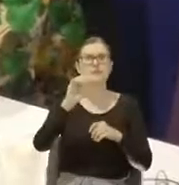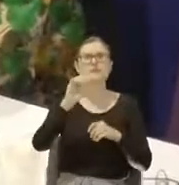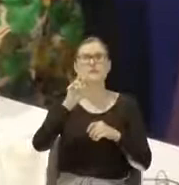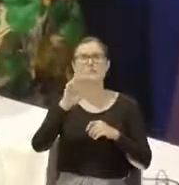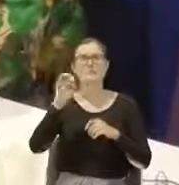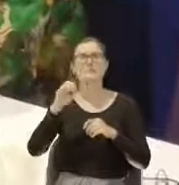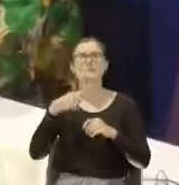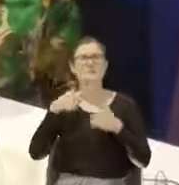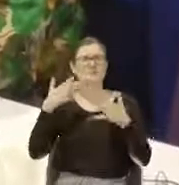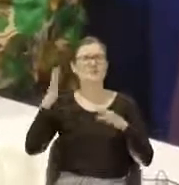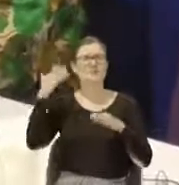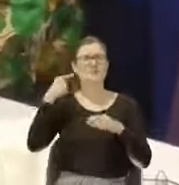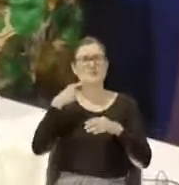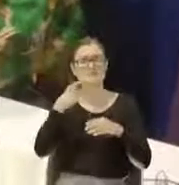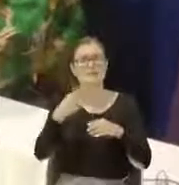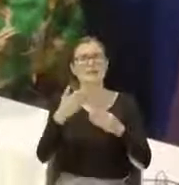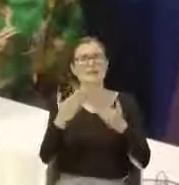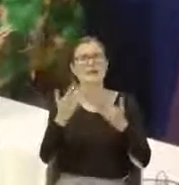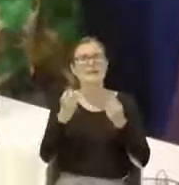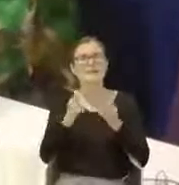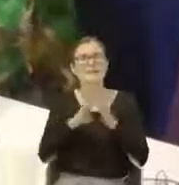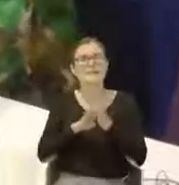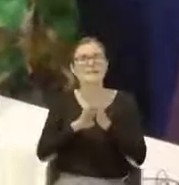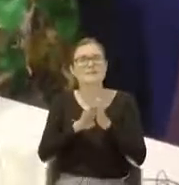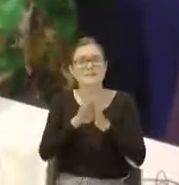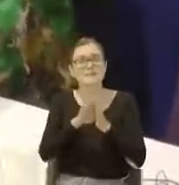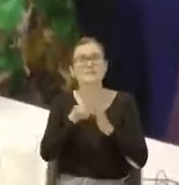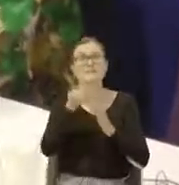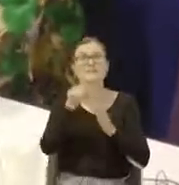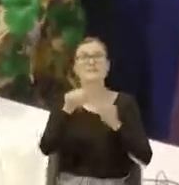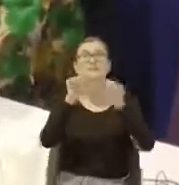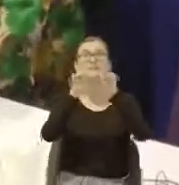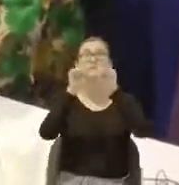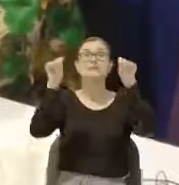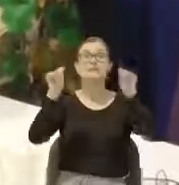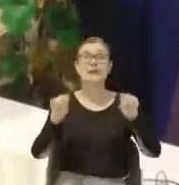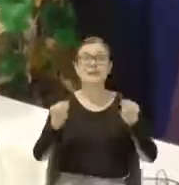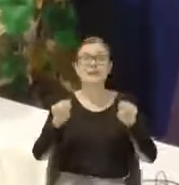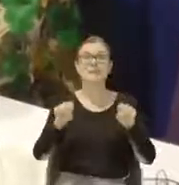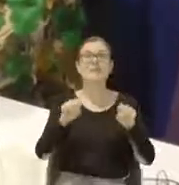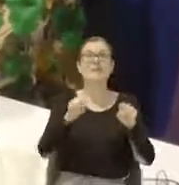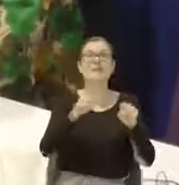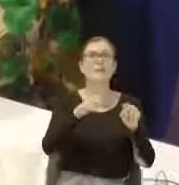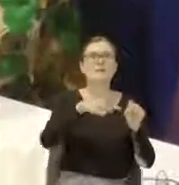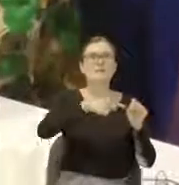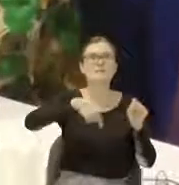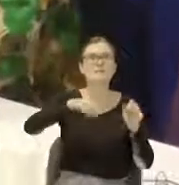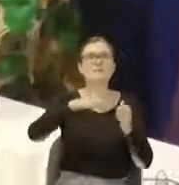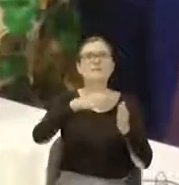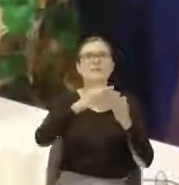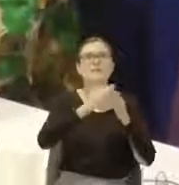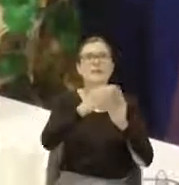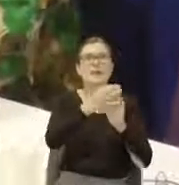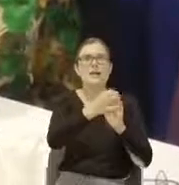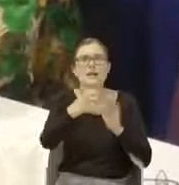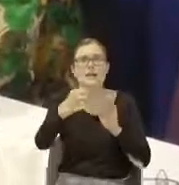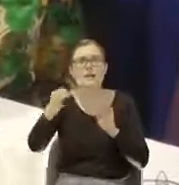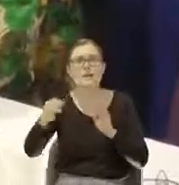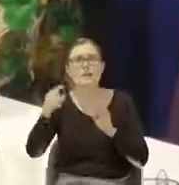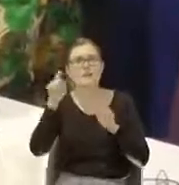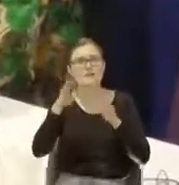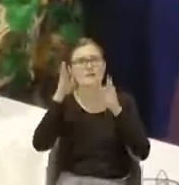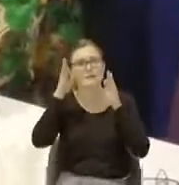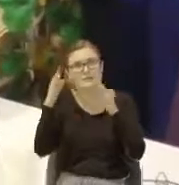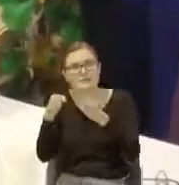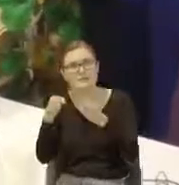system-wide approach to localization. We're the agency that works at the local level. We amplify the voices of local actors and local governments, but